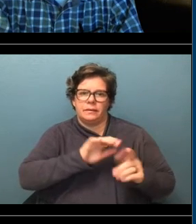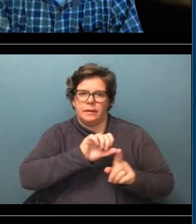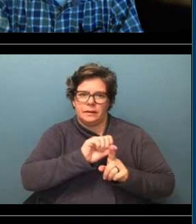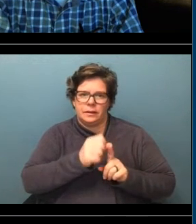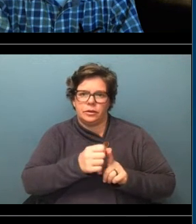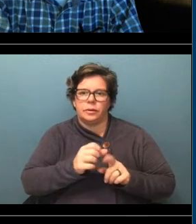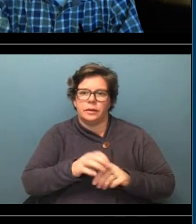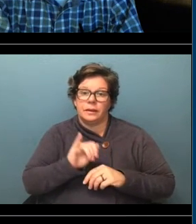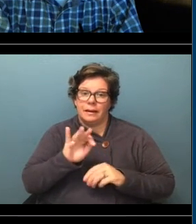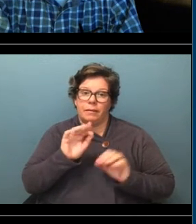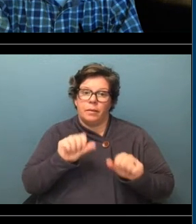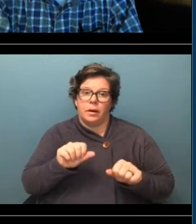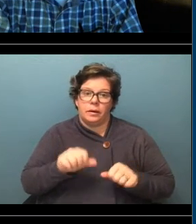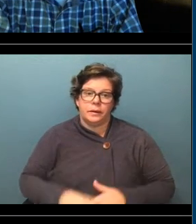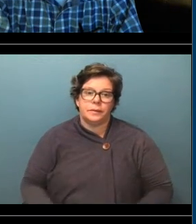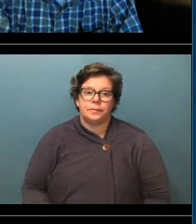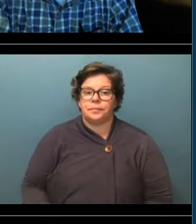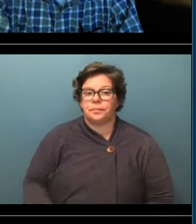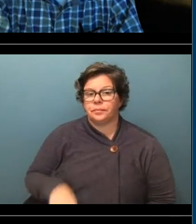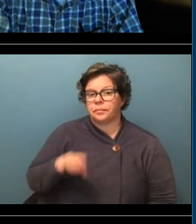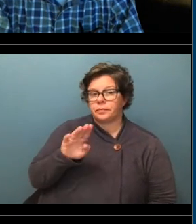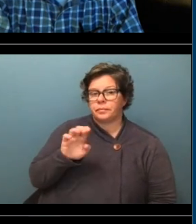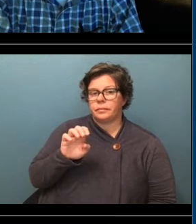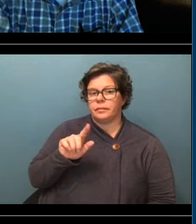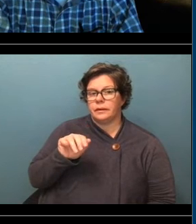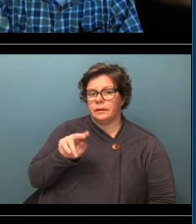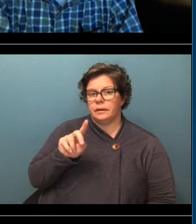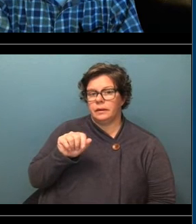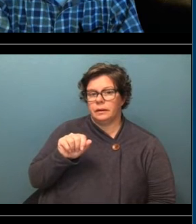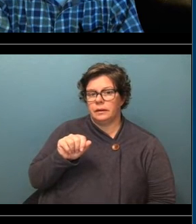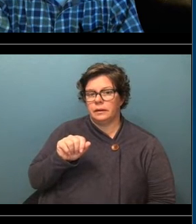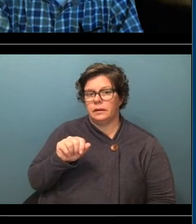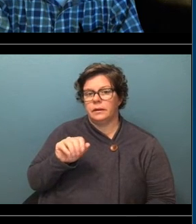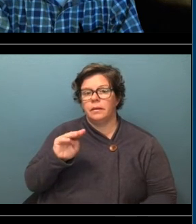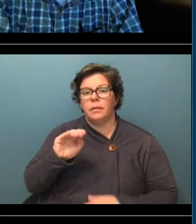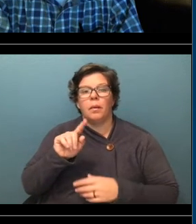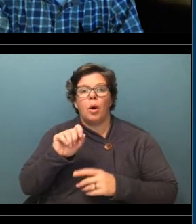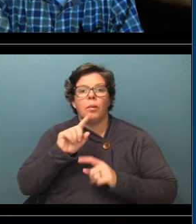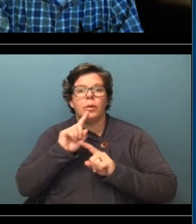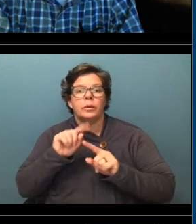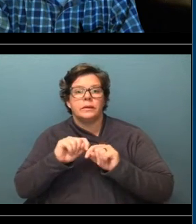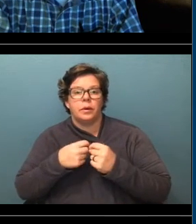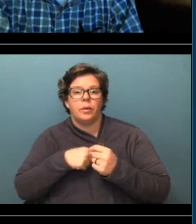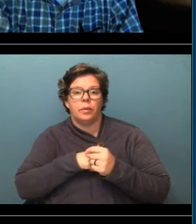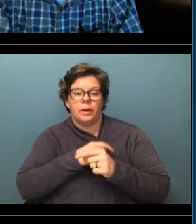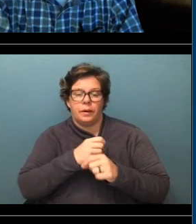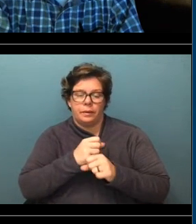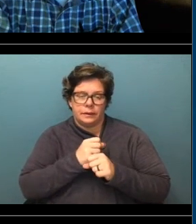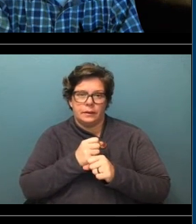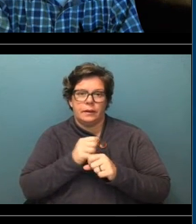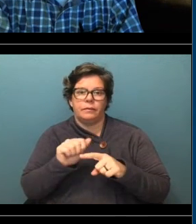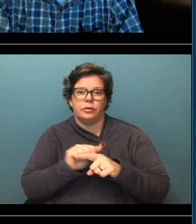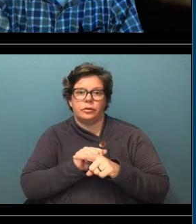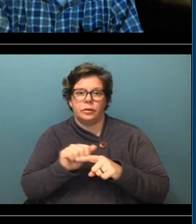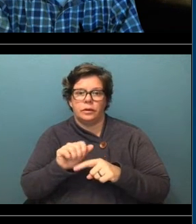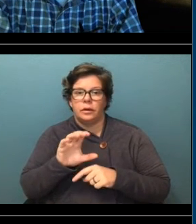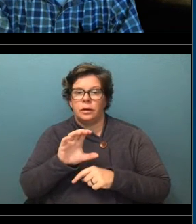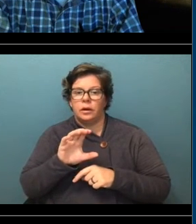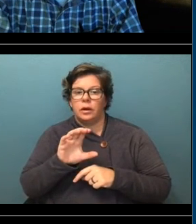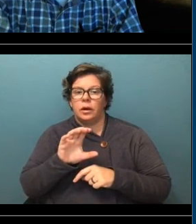possible. So specifically for the mobile response teams, we do receive trainings on